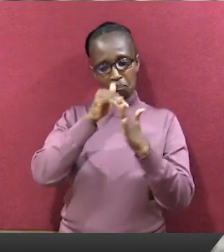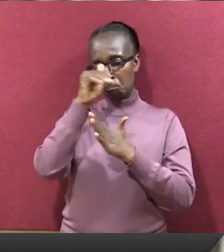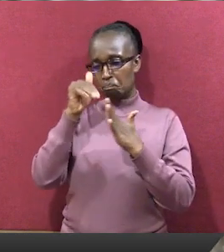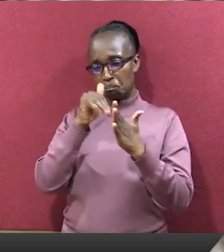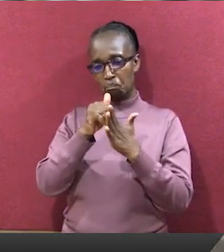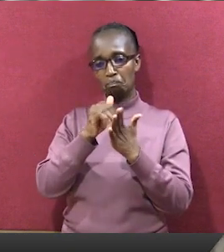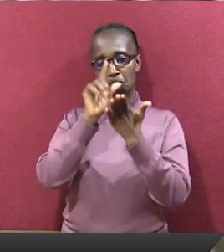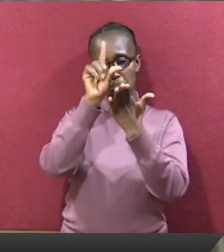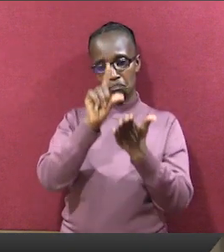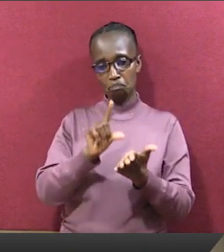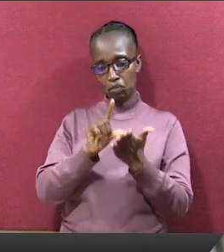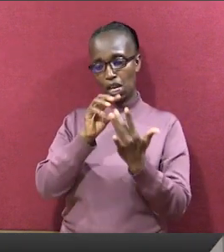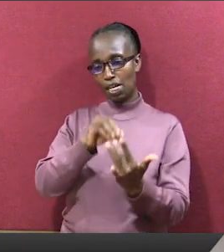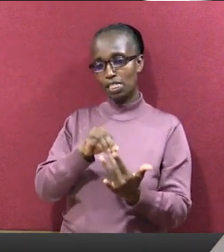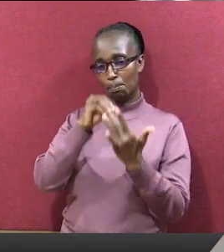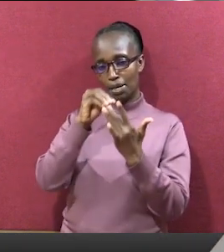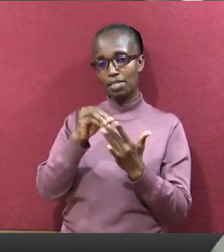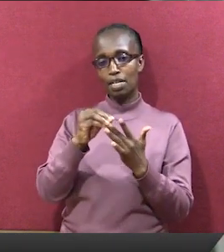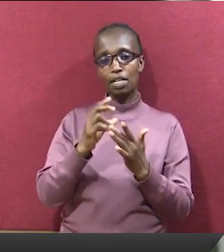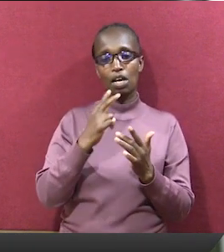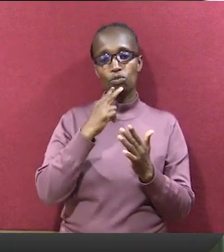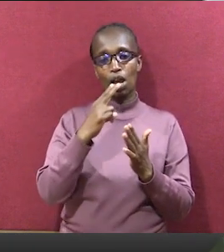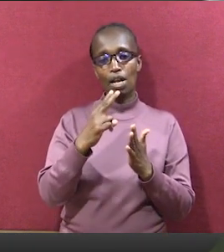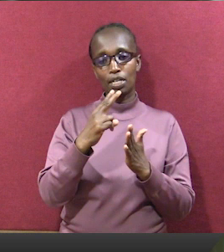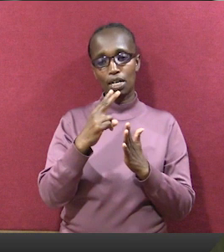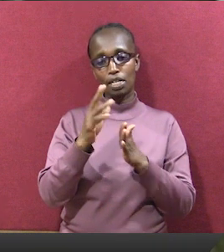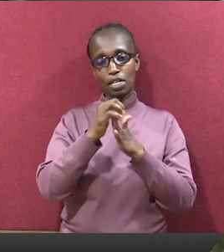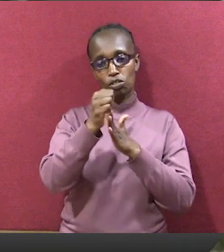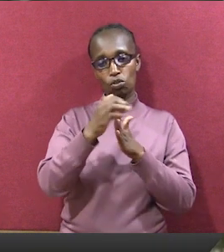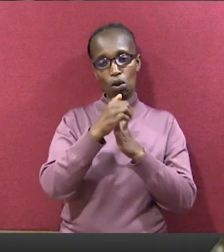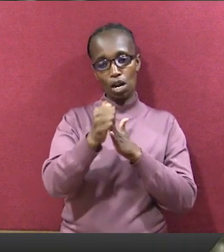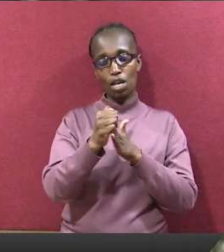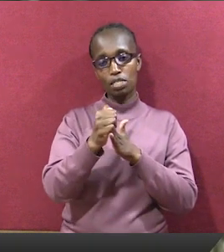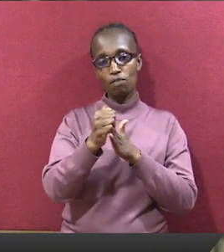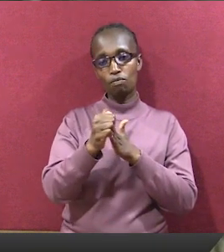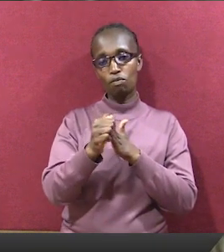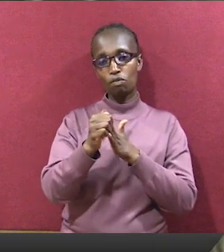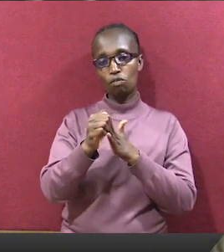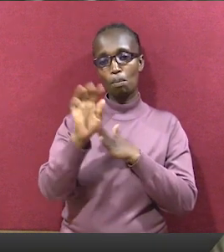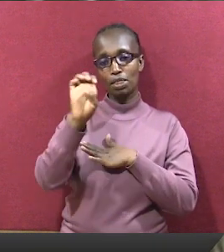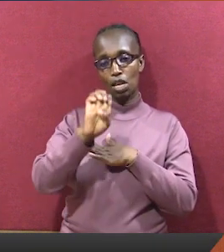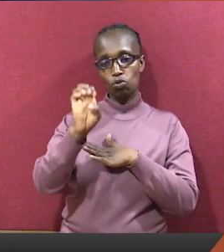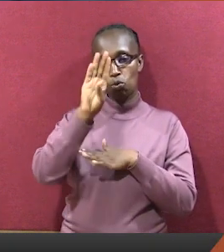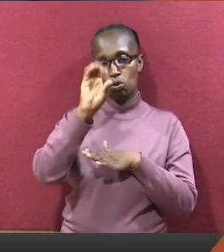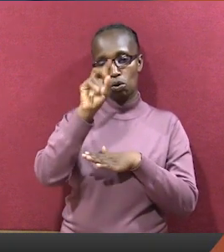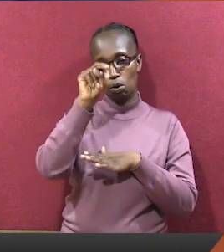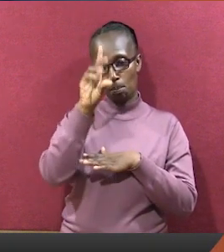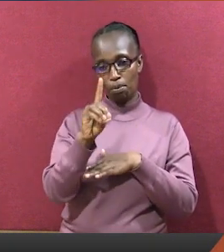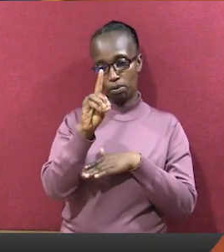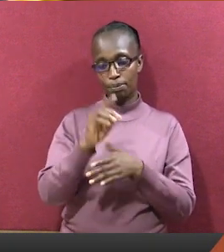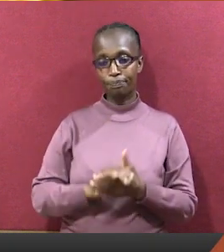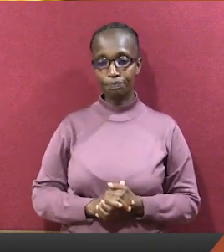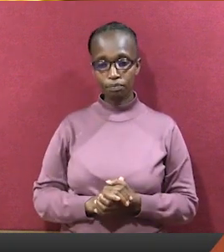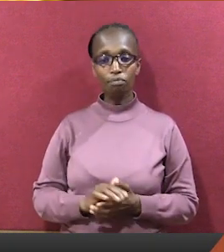inapania kulipa madeni yote wakati unapowadia, hasa deni la dola bilioni 2 la Eurobond. Let me turn